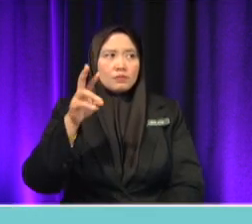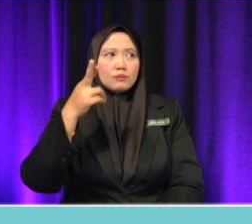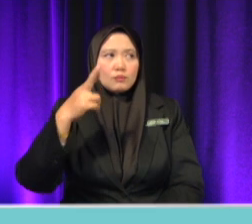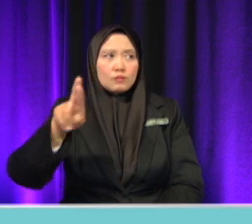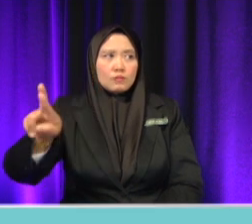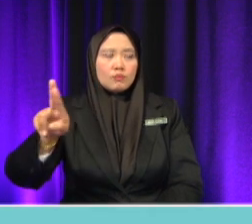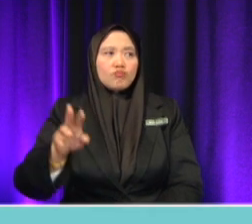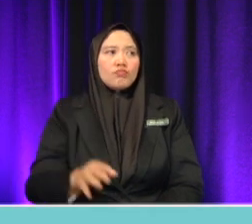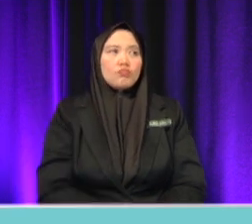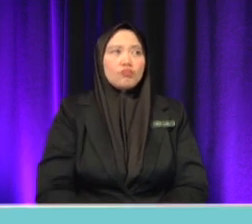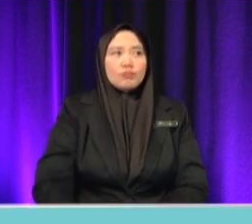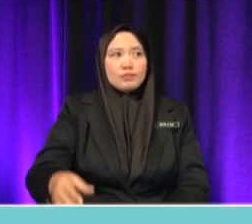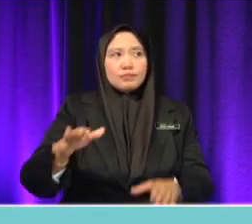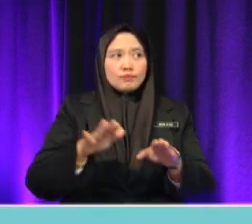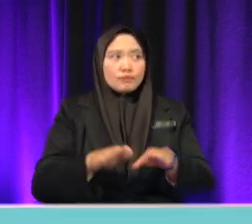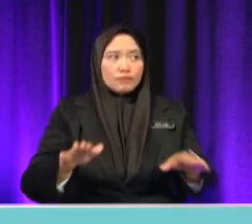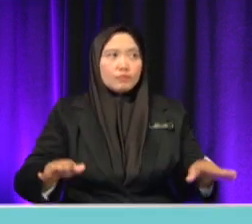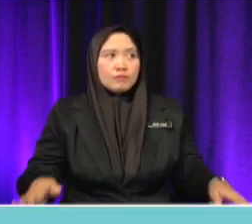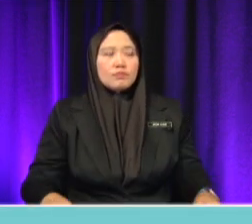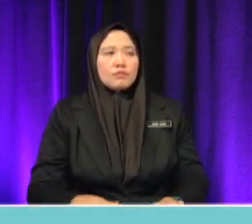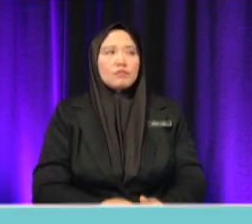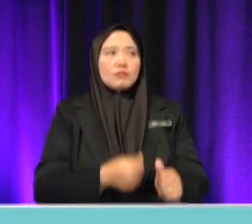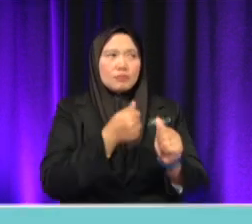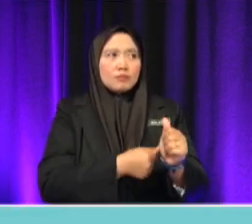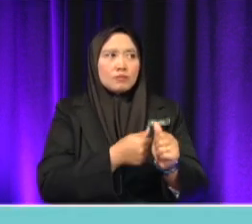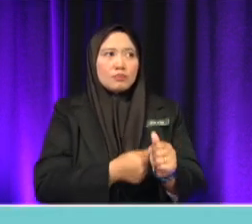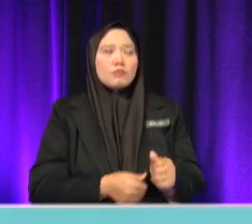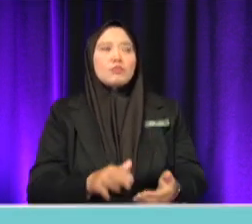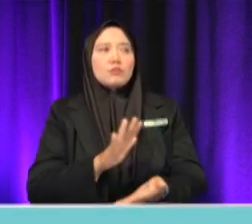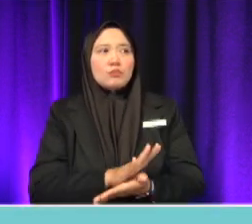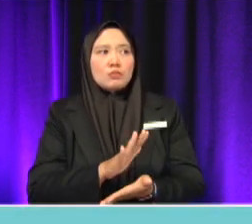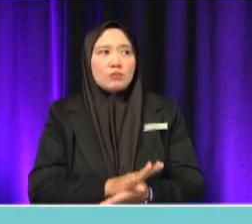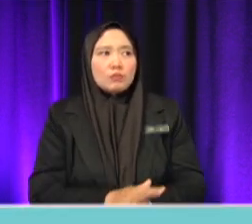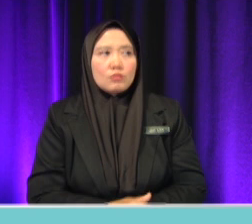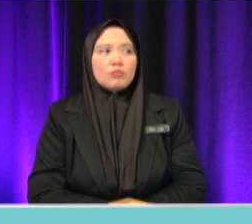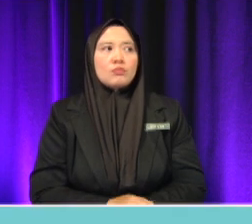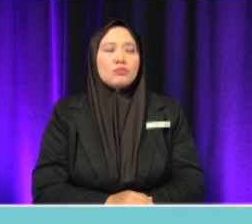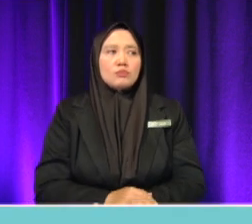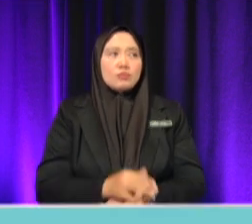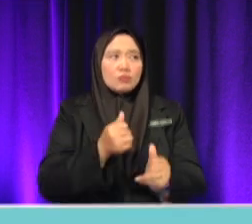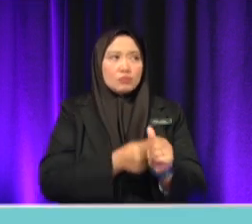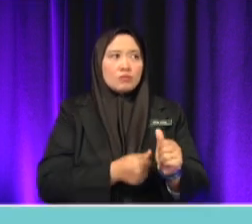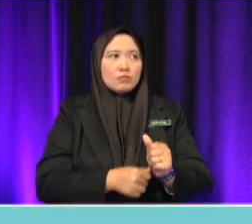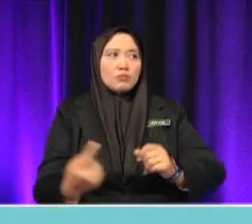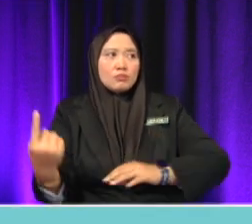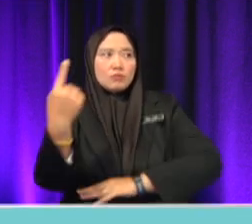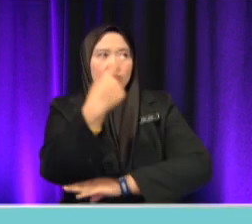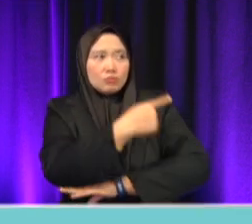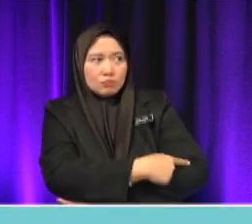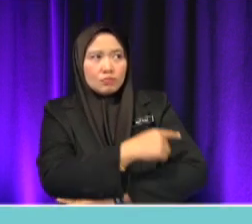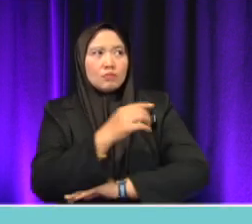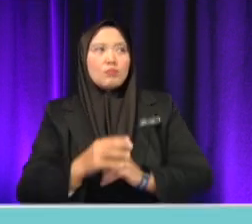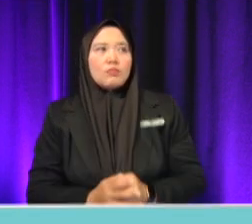£10.70 to feed a child for a year. There are kids making difference in the world. If you are lucky enough as a teenager to have money and